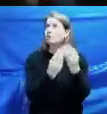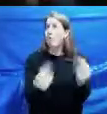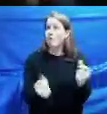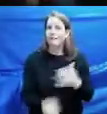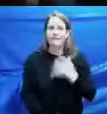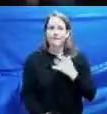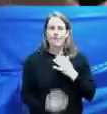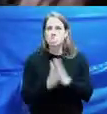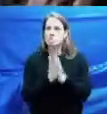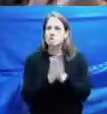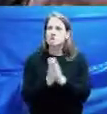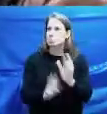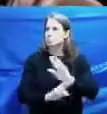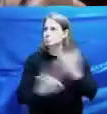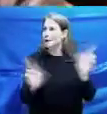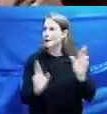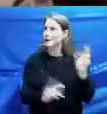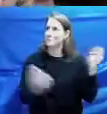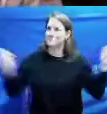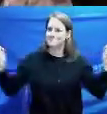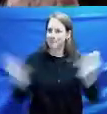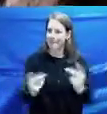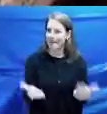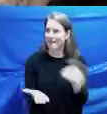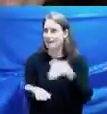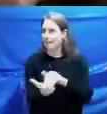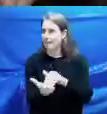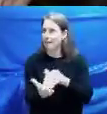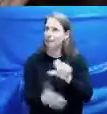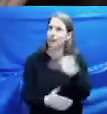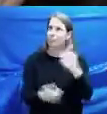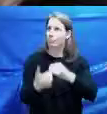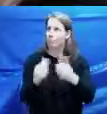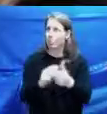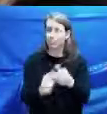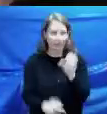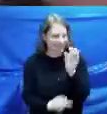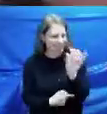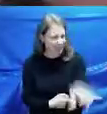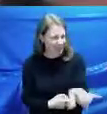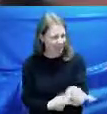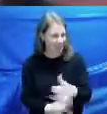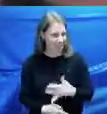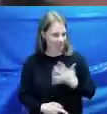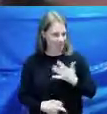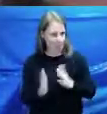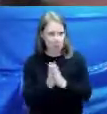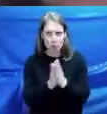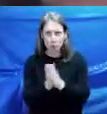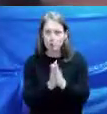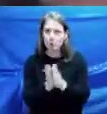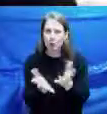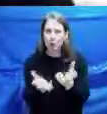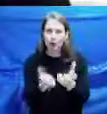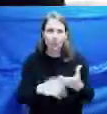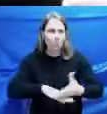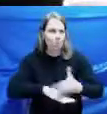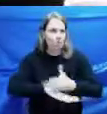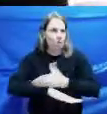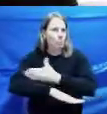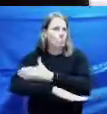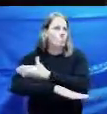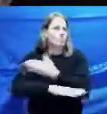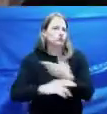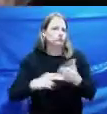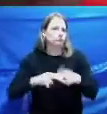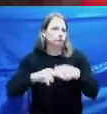desire to come back to the table and invest more of themselves in the outcome, we want to grow that feeling in them over the course of these 4 years. That's what gets them to